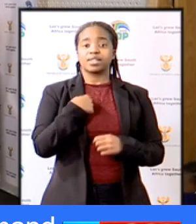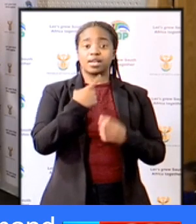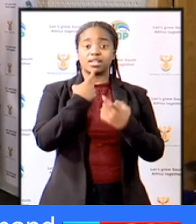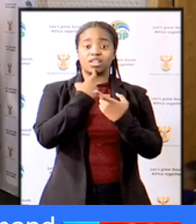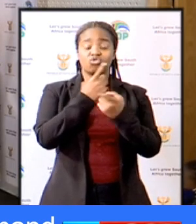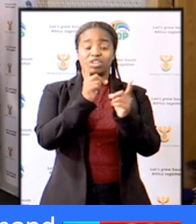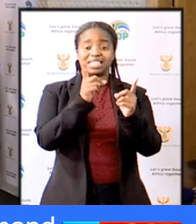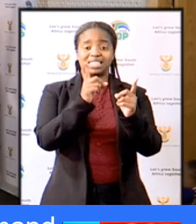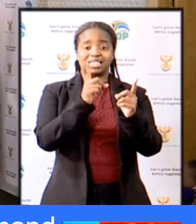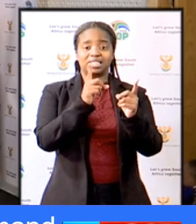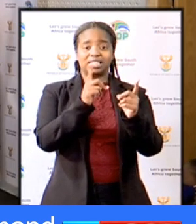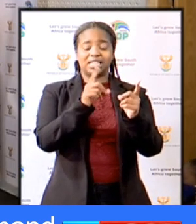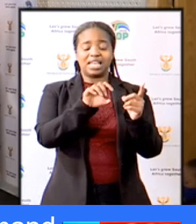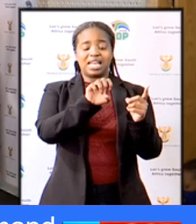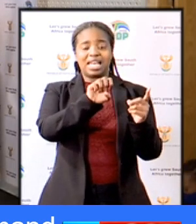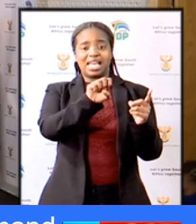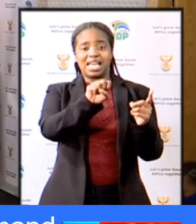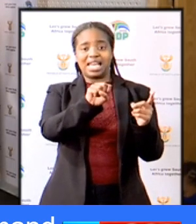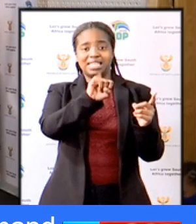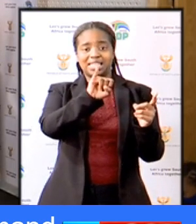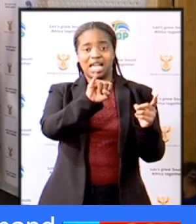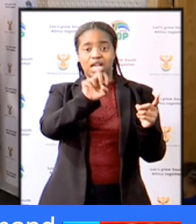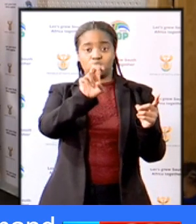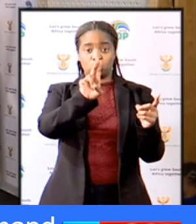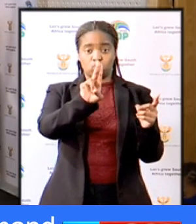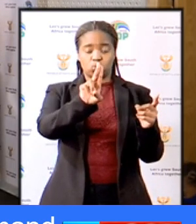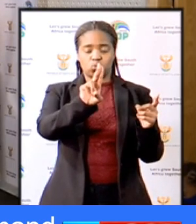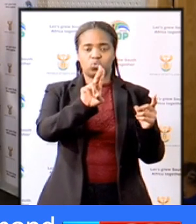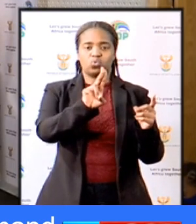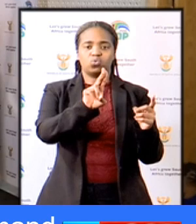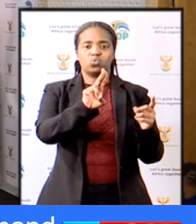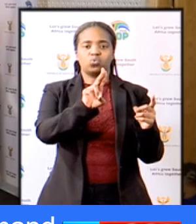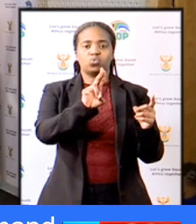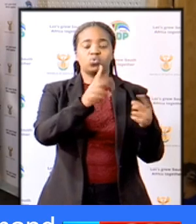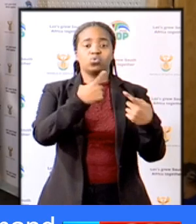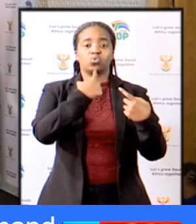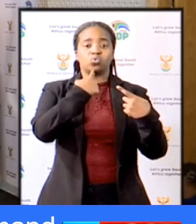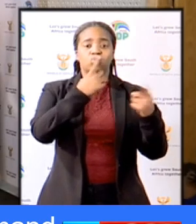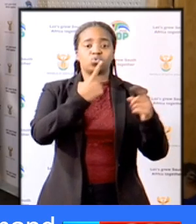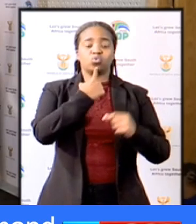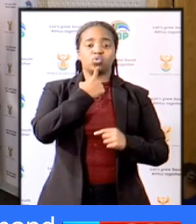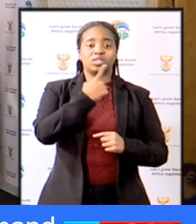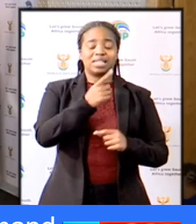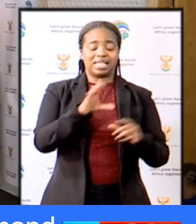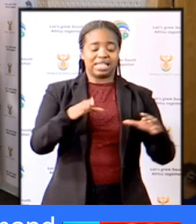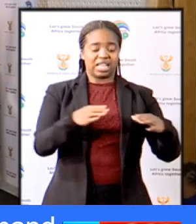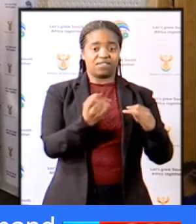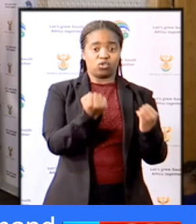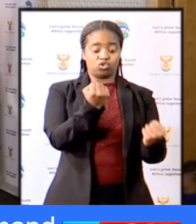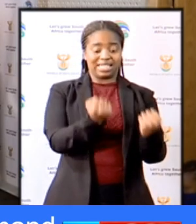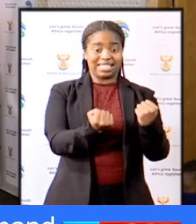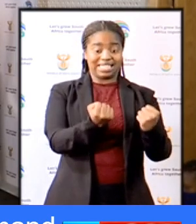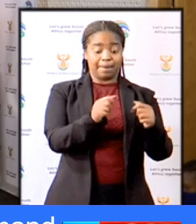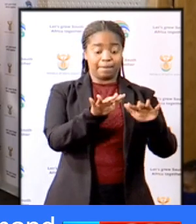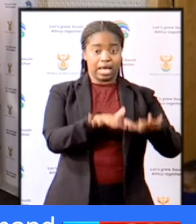declaration made by the SIU to the Portfolio Committee of Justice in